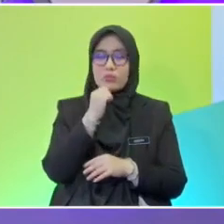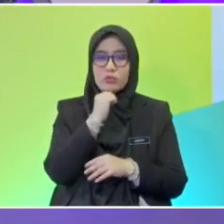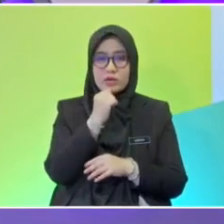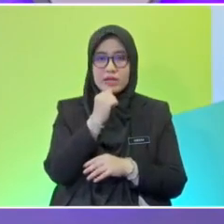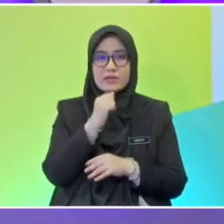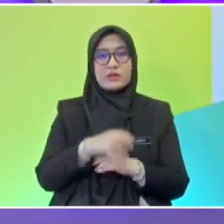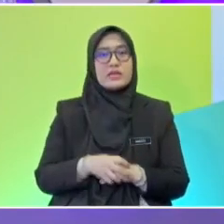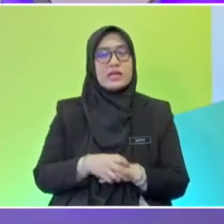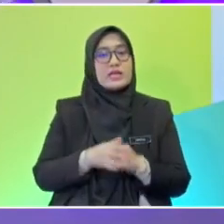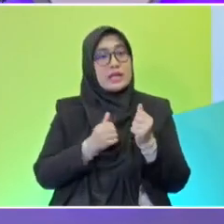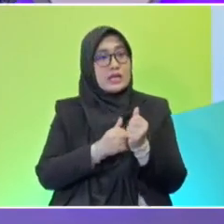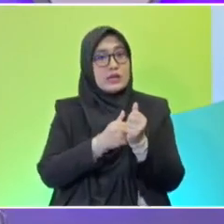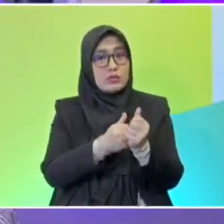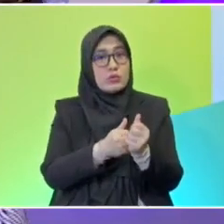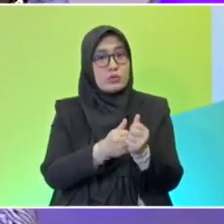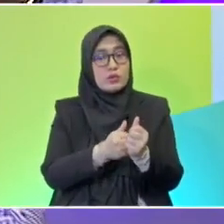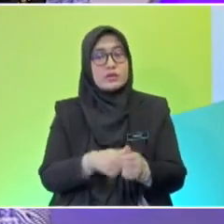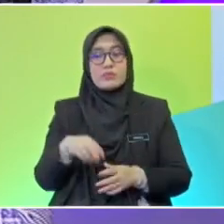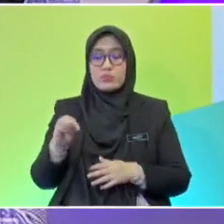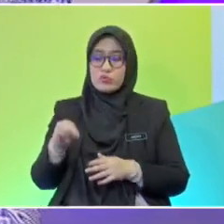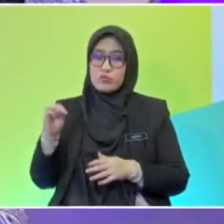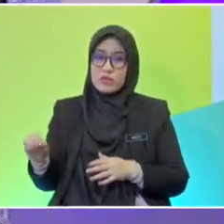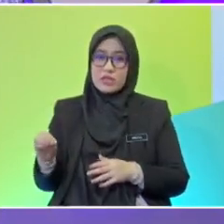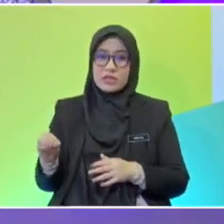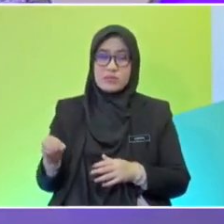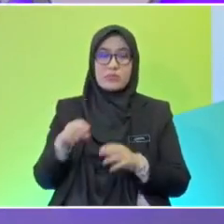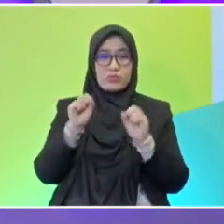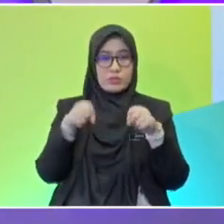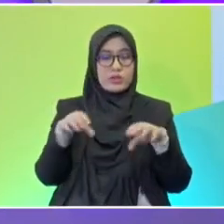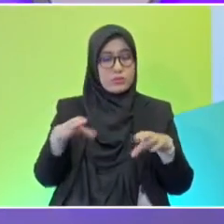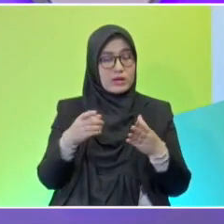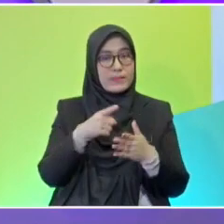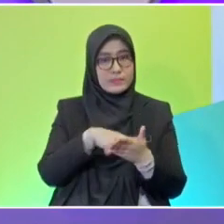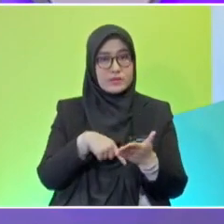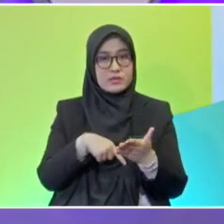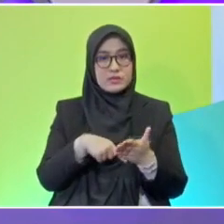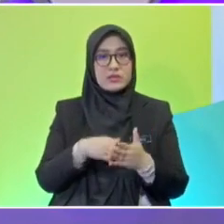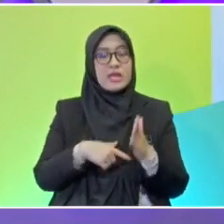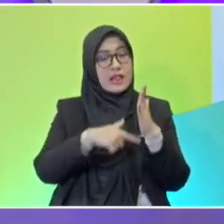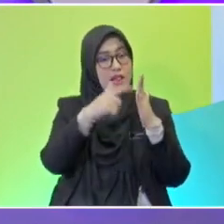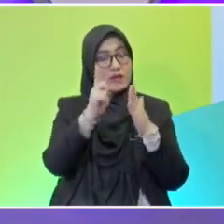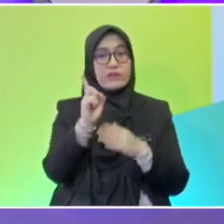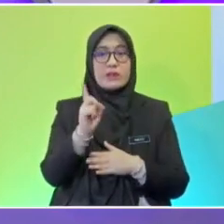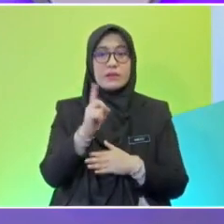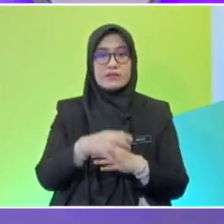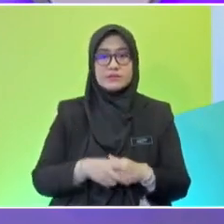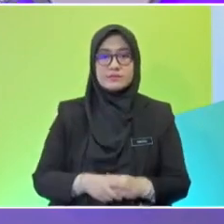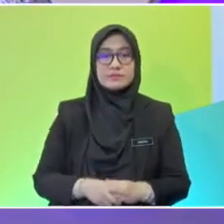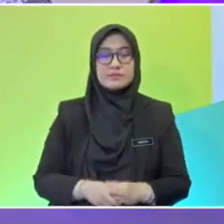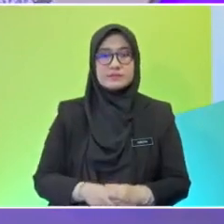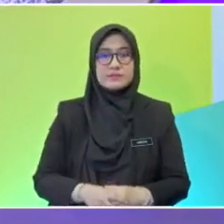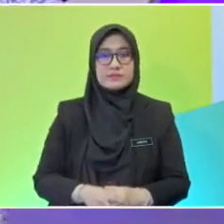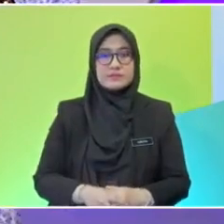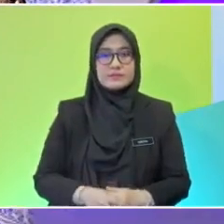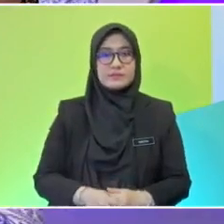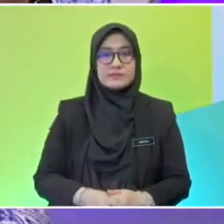statements, pupils' individual can-do statements, and how to get them to that level of being able to achieve what they are supposed